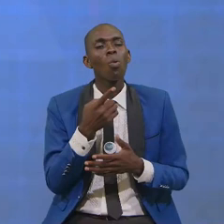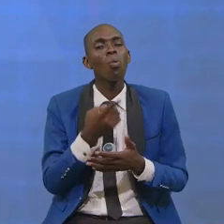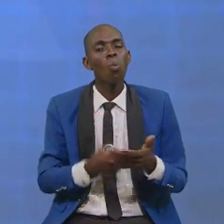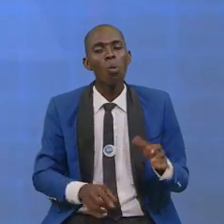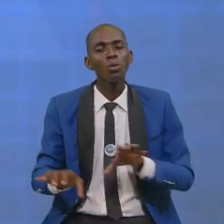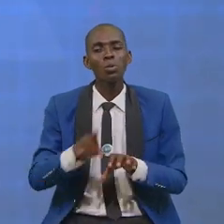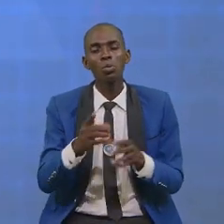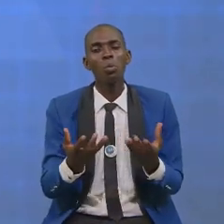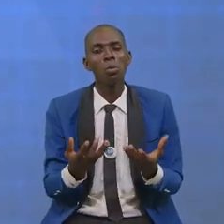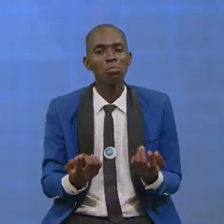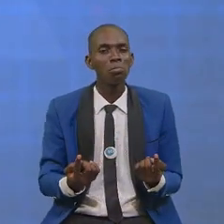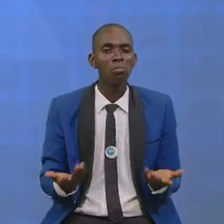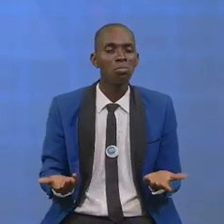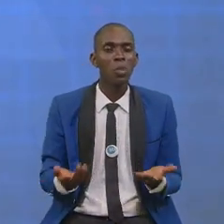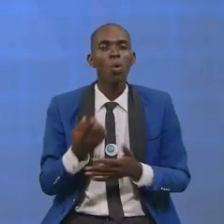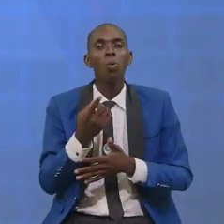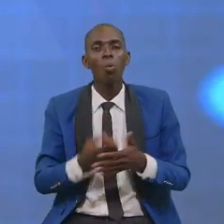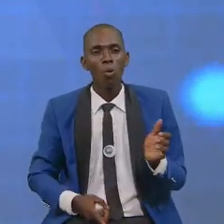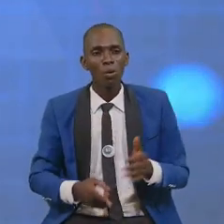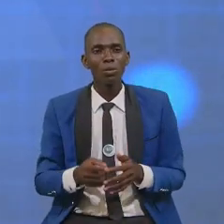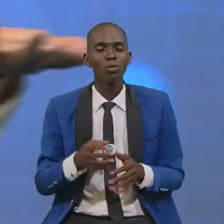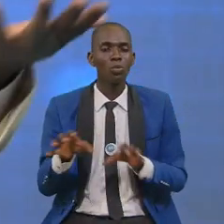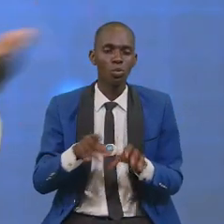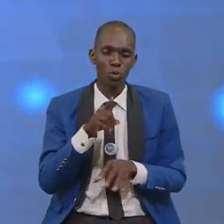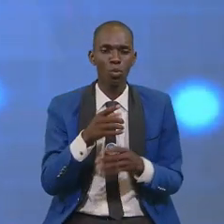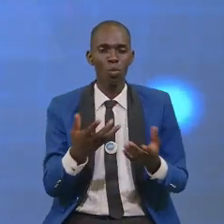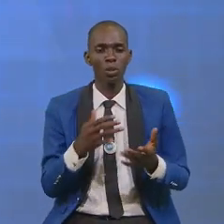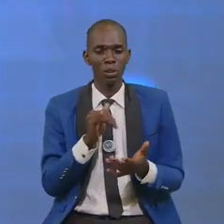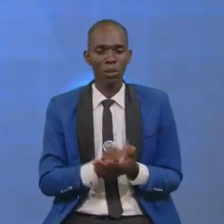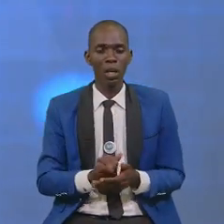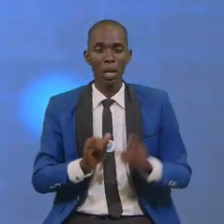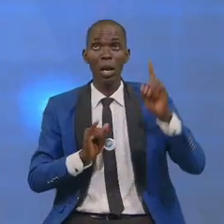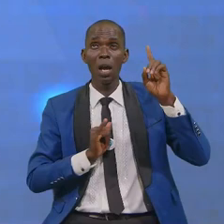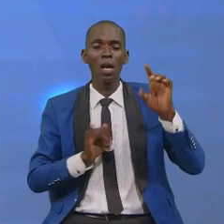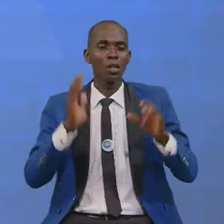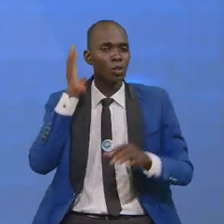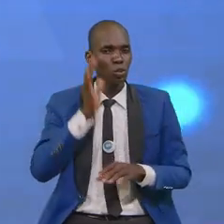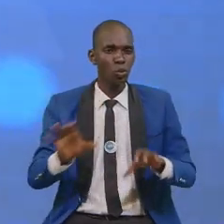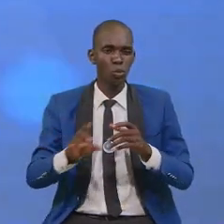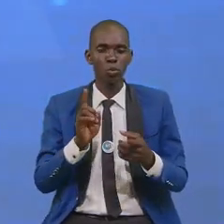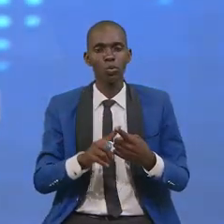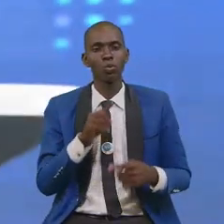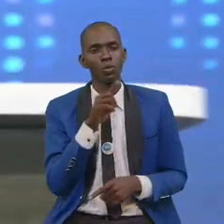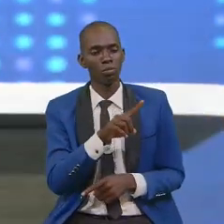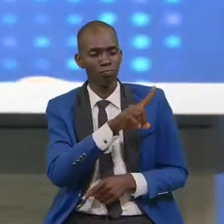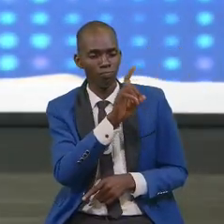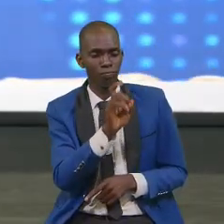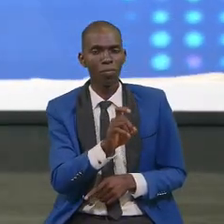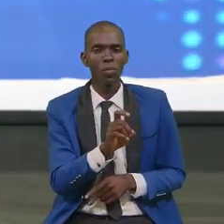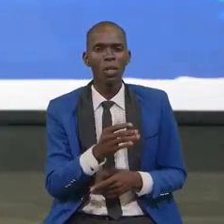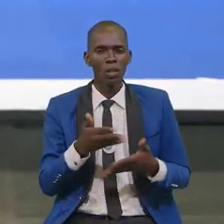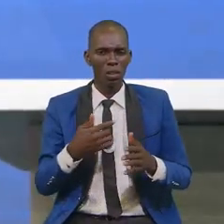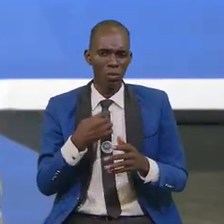want? What wilt thou that I should do unto thee? Let me tell you something